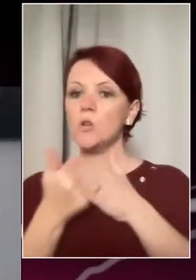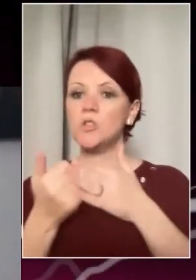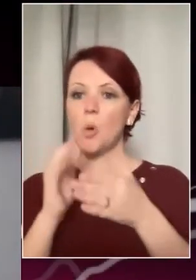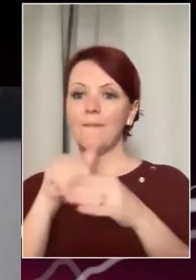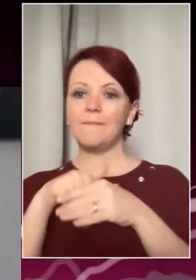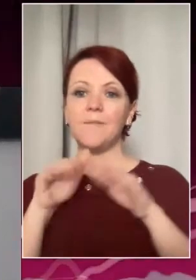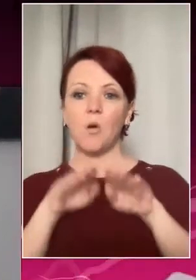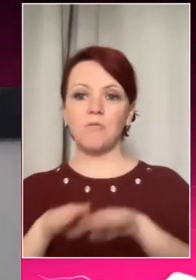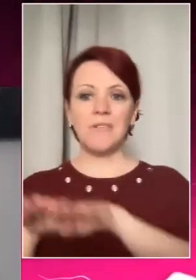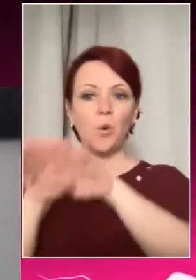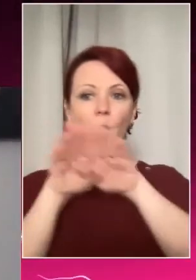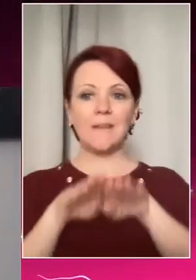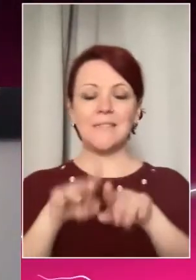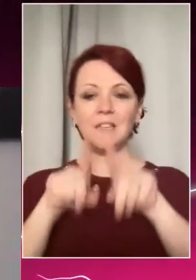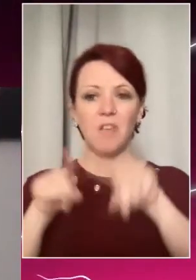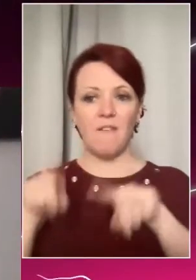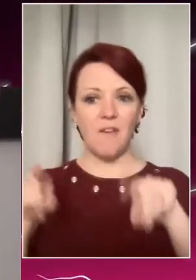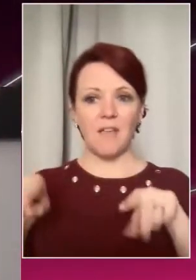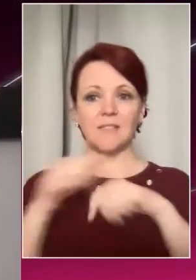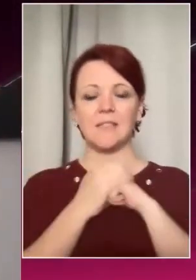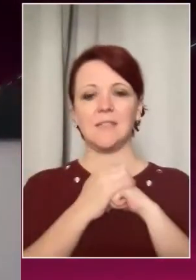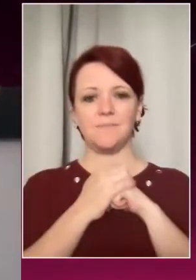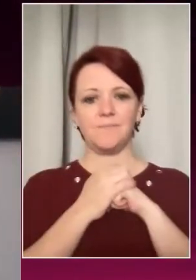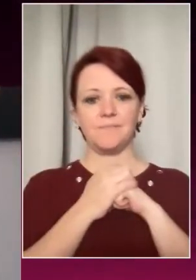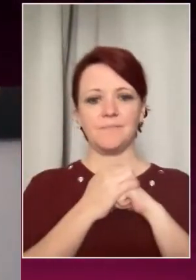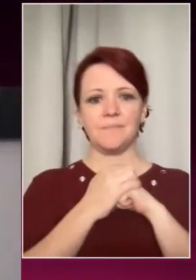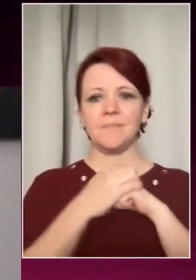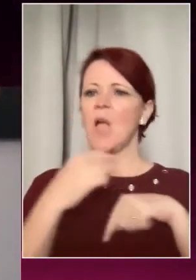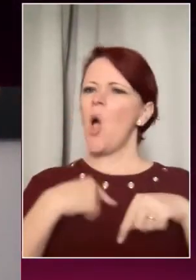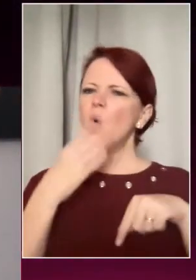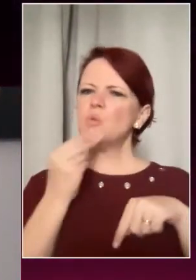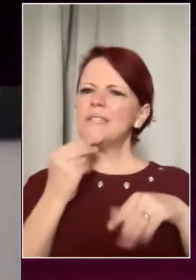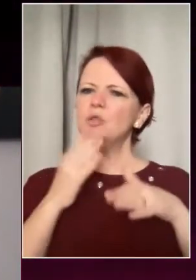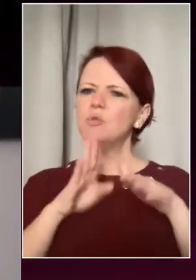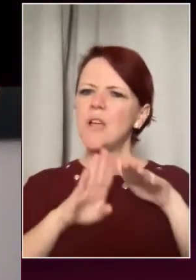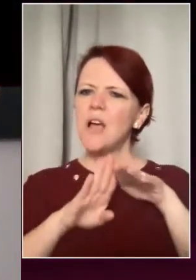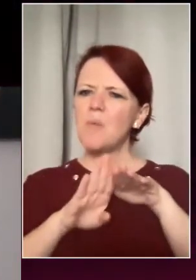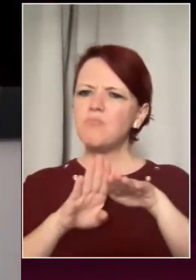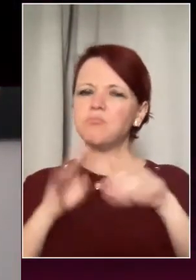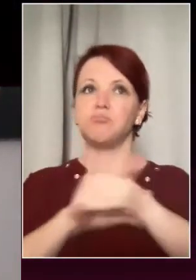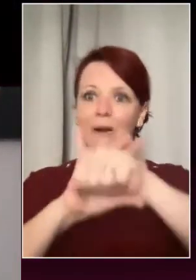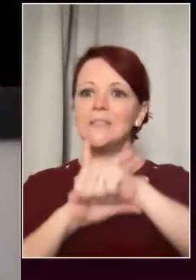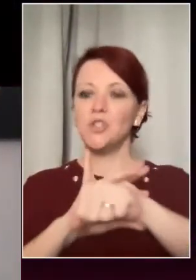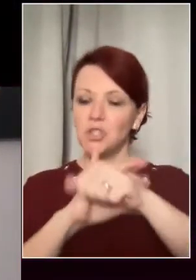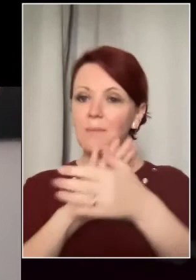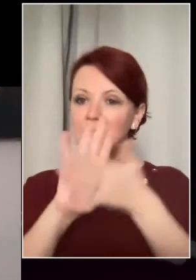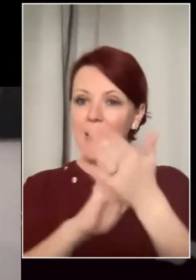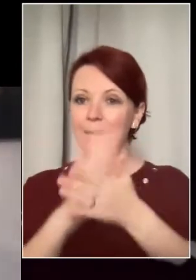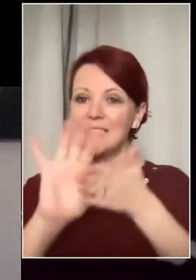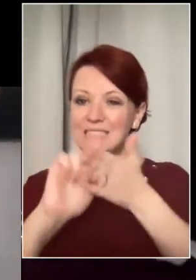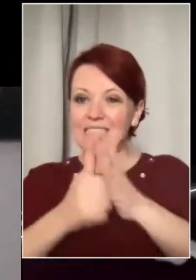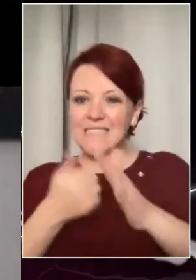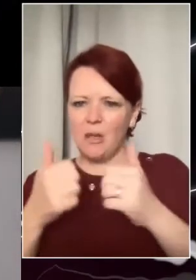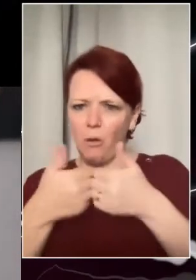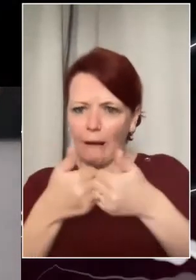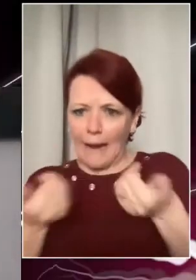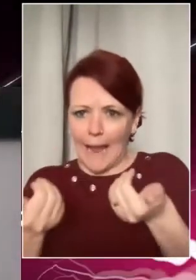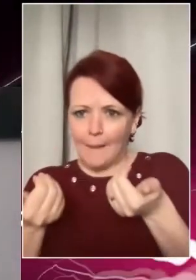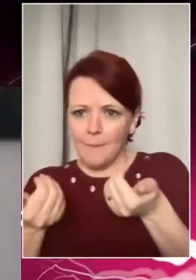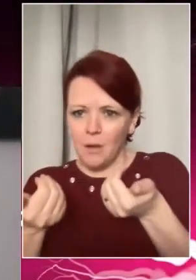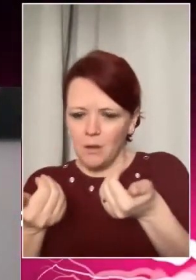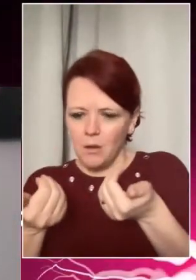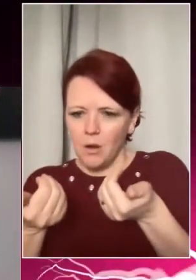BT uses apprenticeship to close its skill gaps in our organisation. BT have seen firsthand how